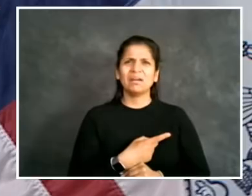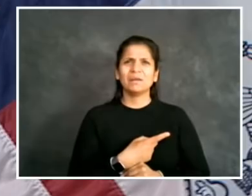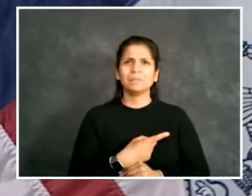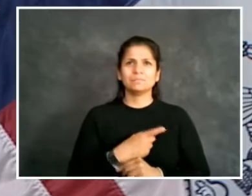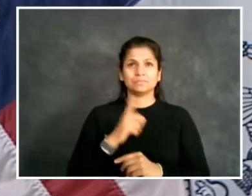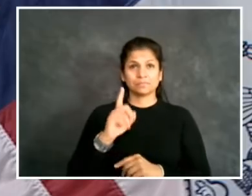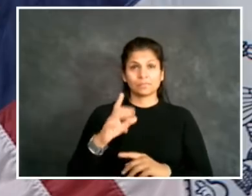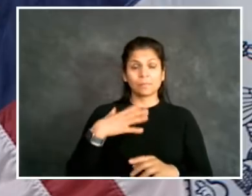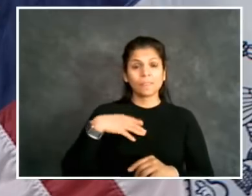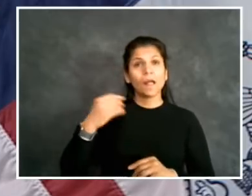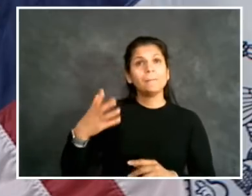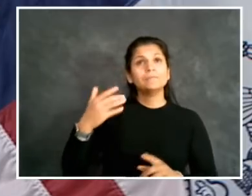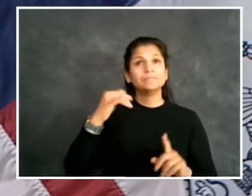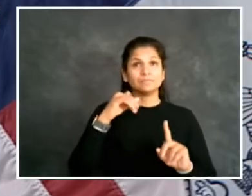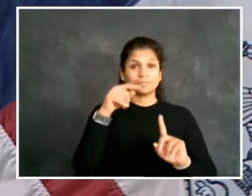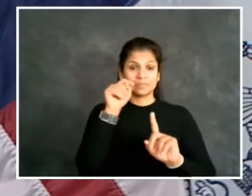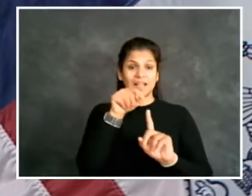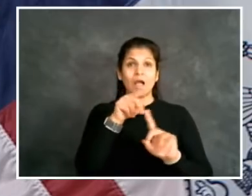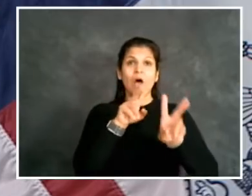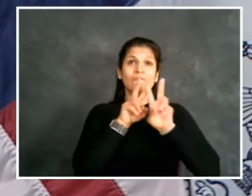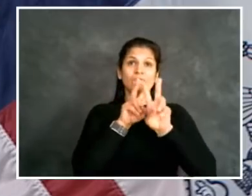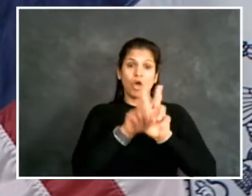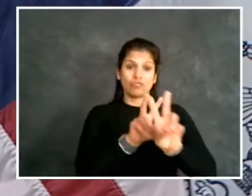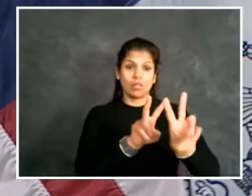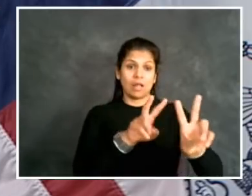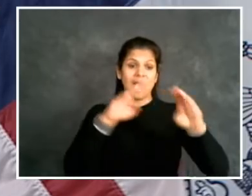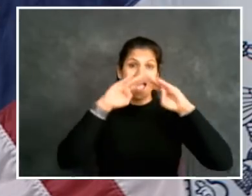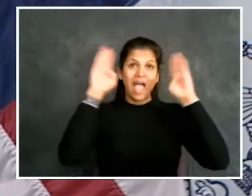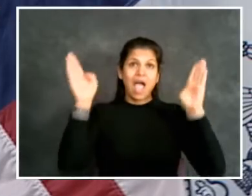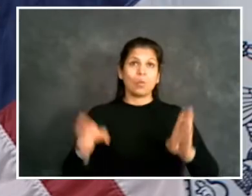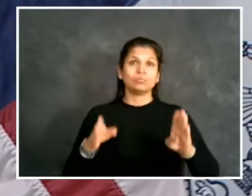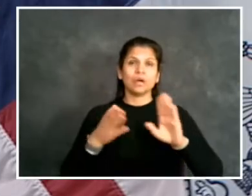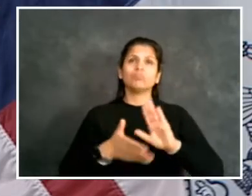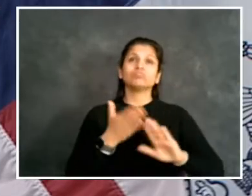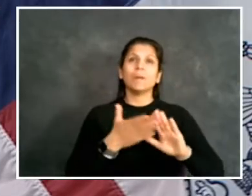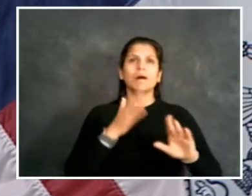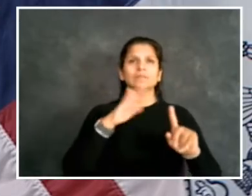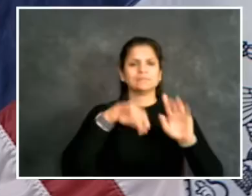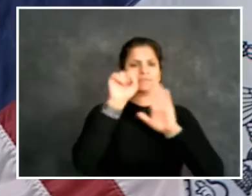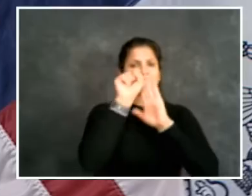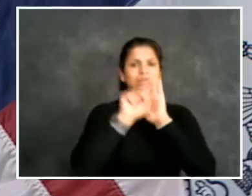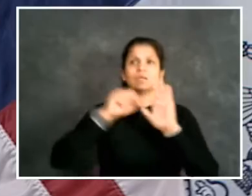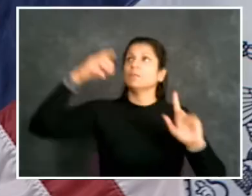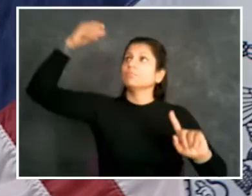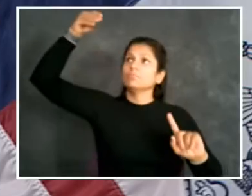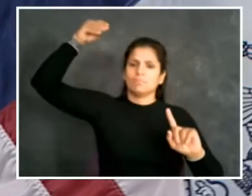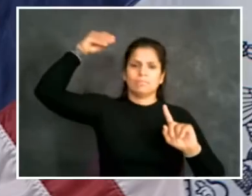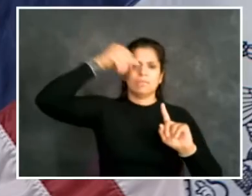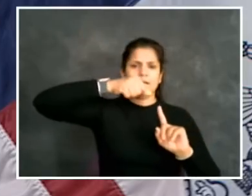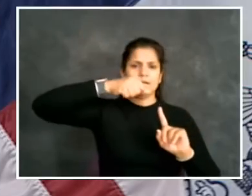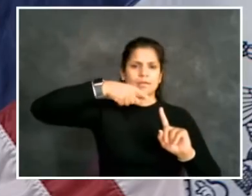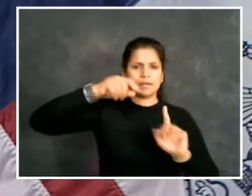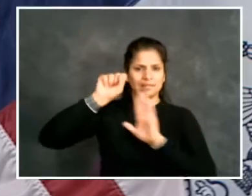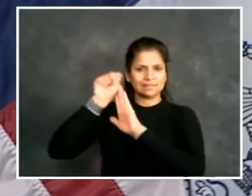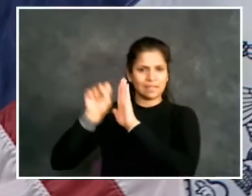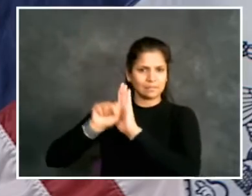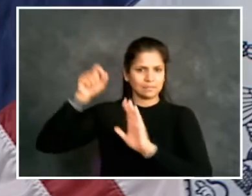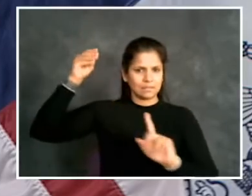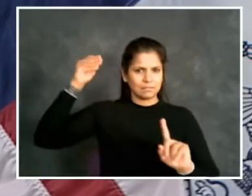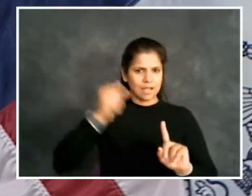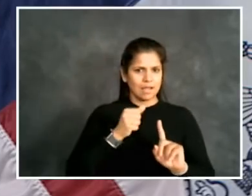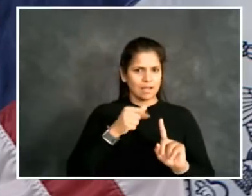lot. But again, we all have to work together to solve problems. I don't understand in this case, if the funeral